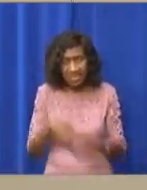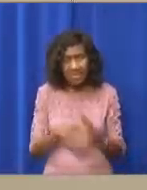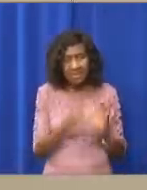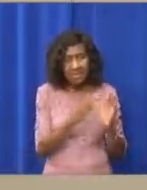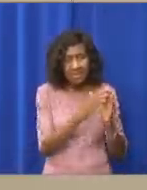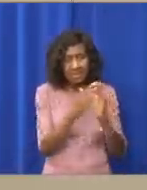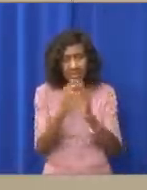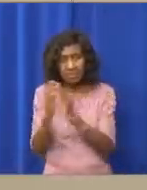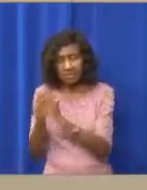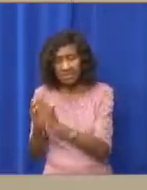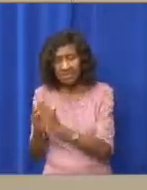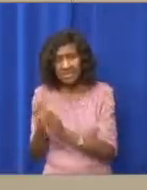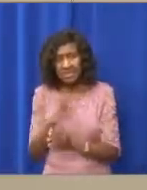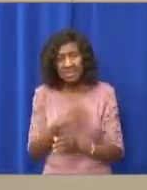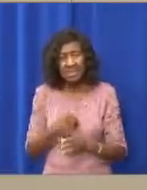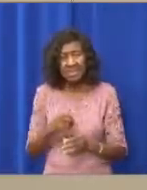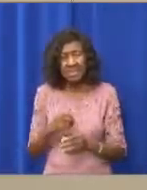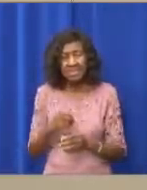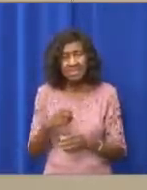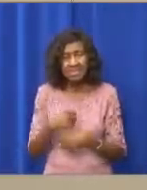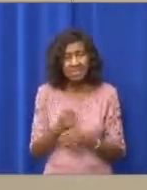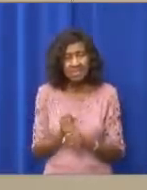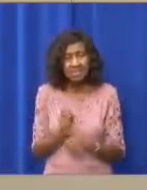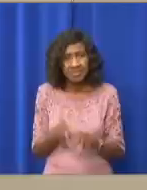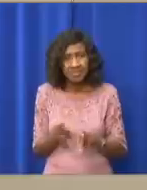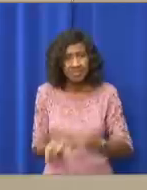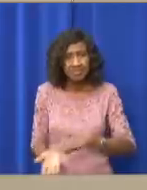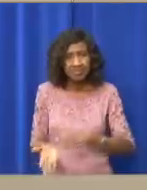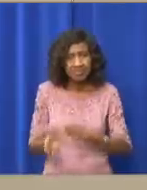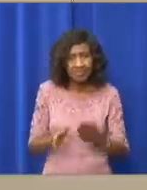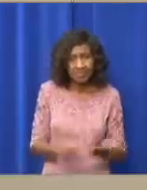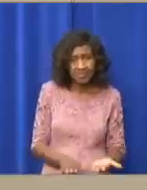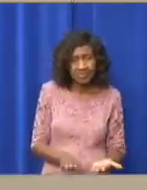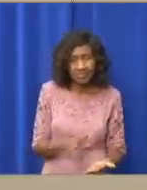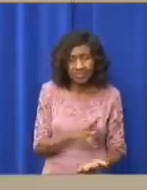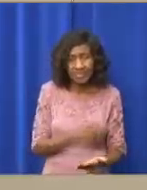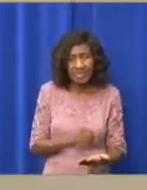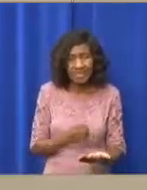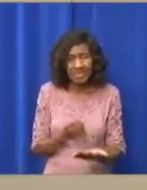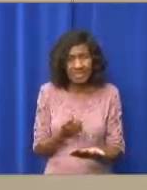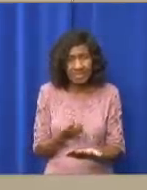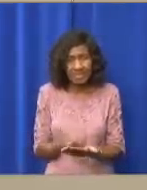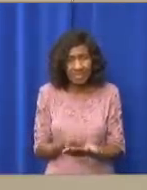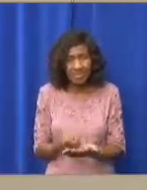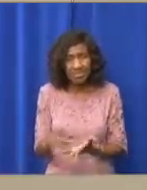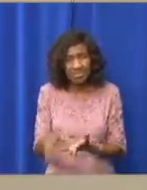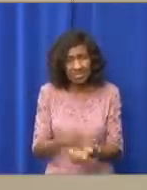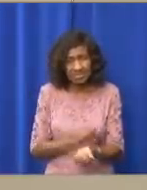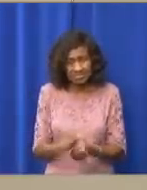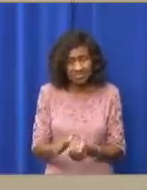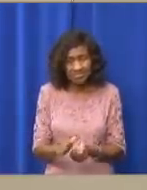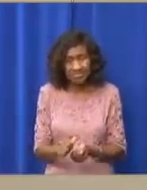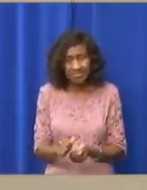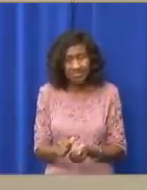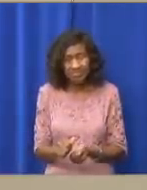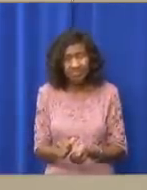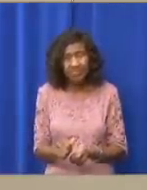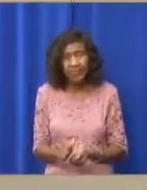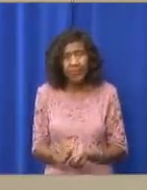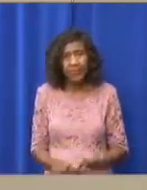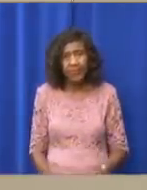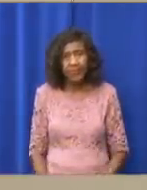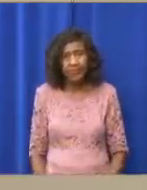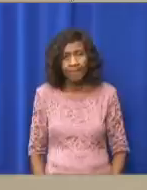and wreaking even more economic damage than the shutdown necessarily has